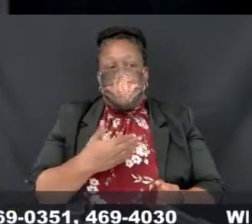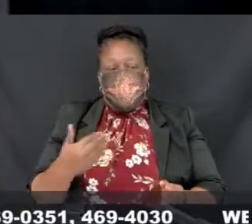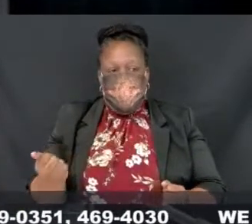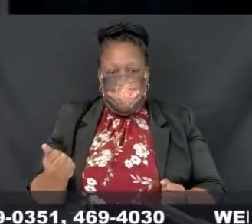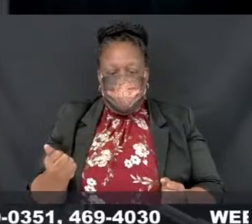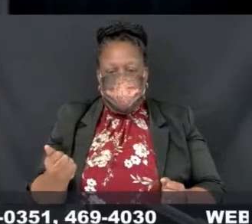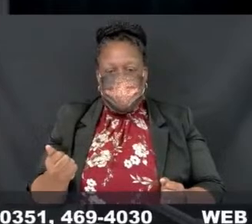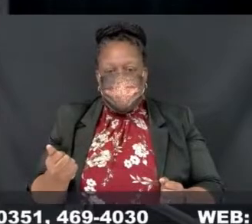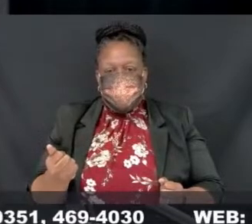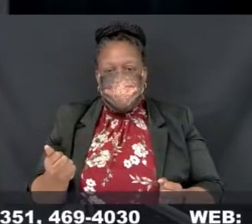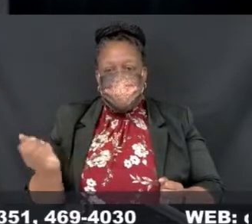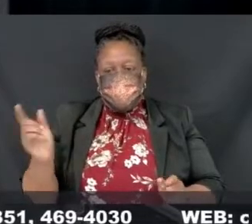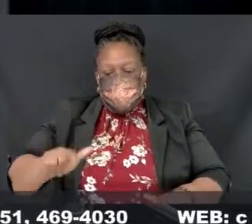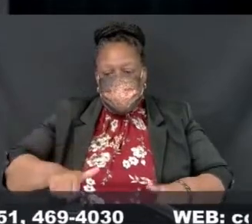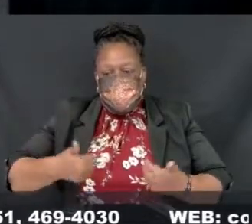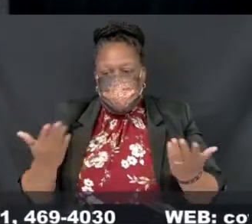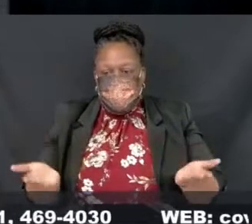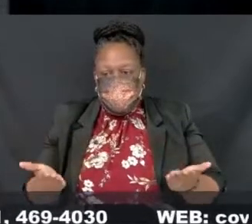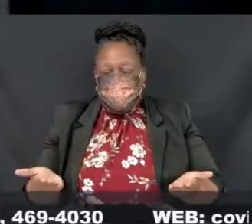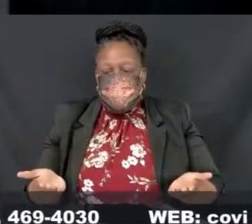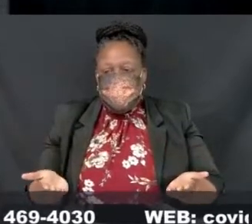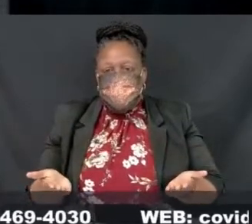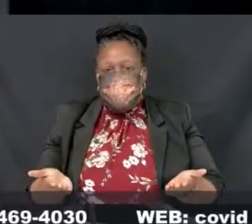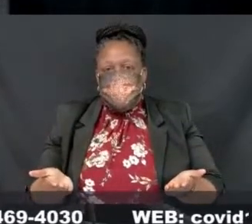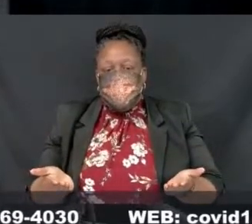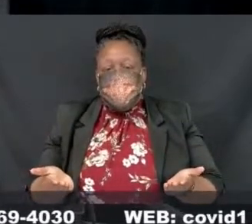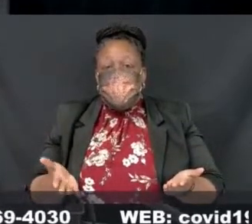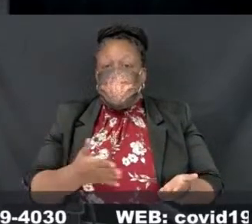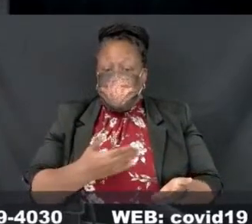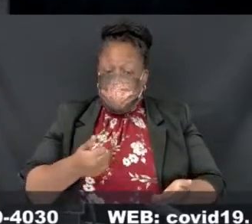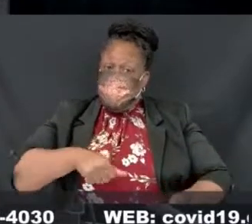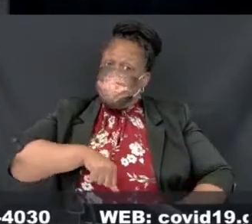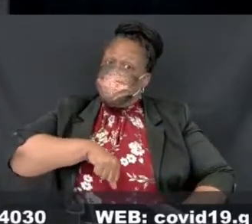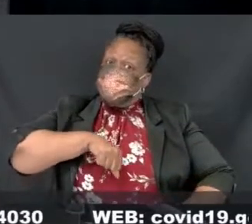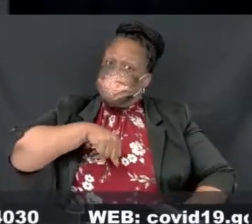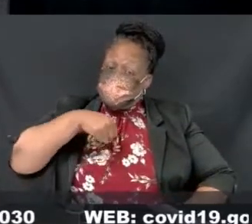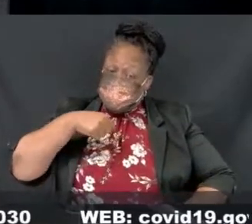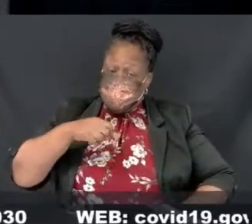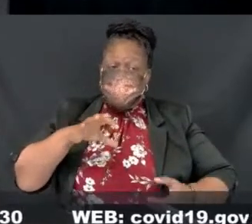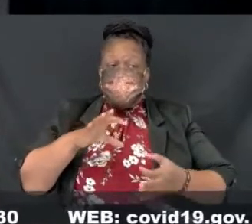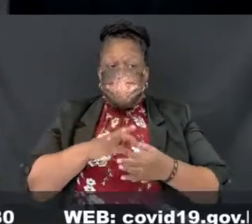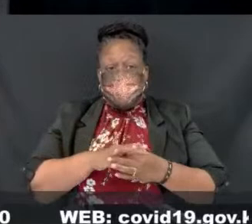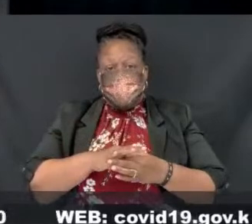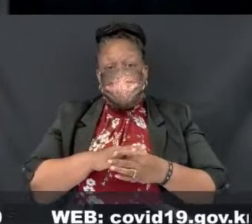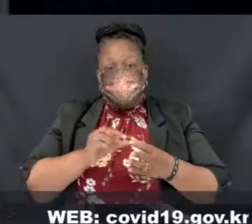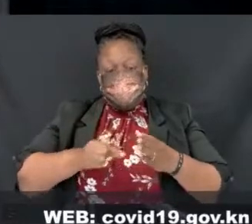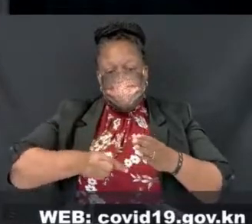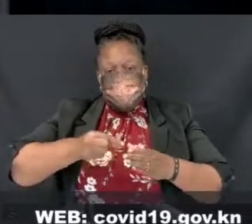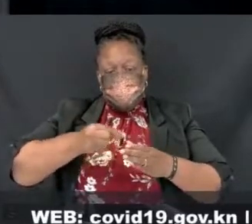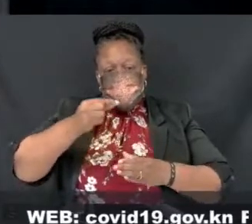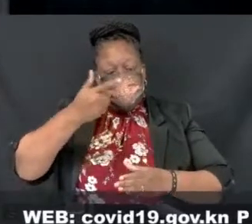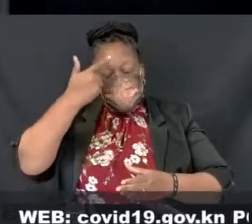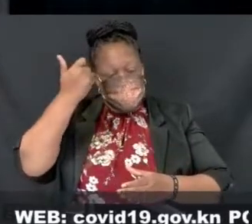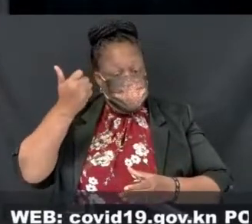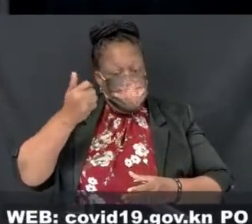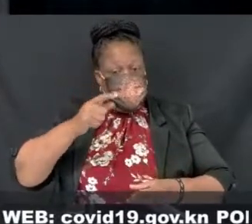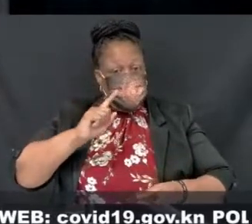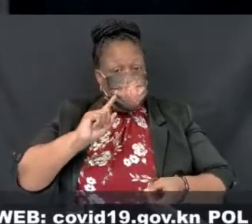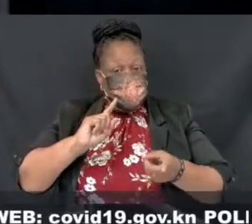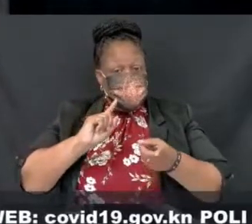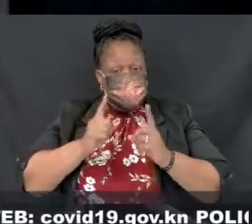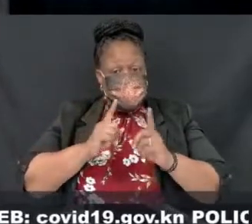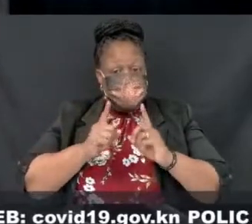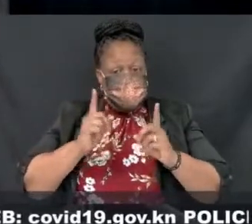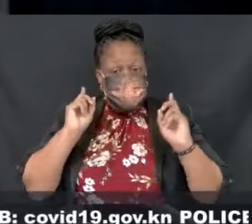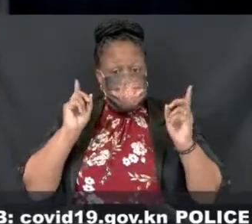But now, I'm actually proud that I being of a different ethnic